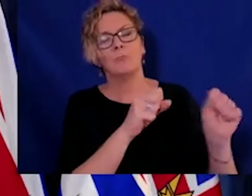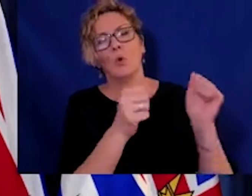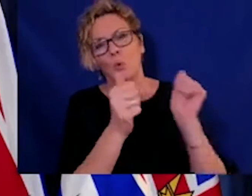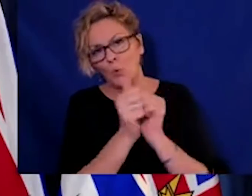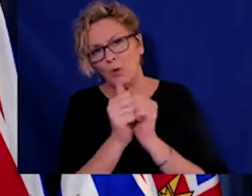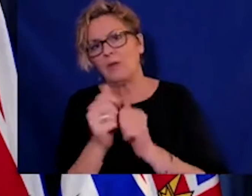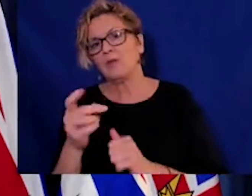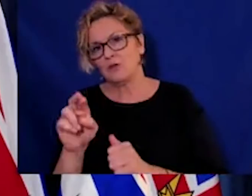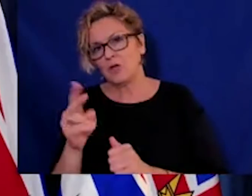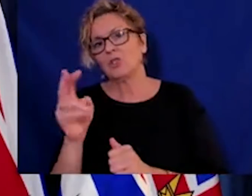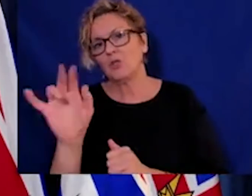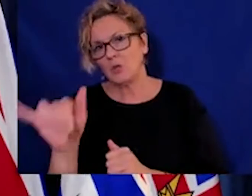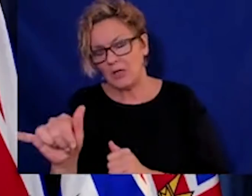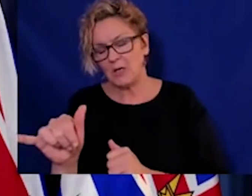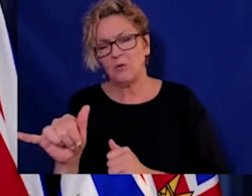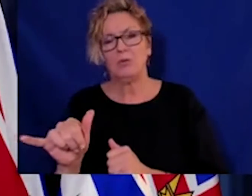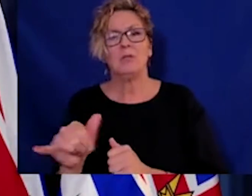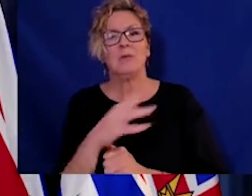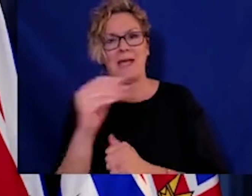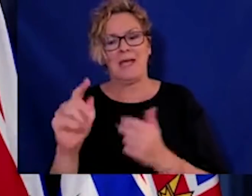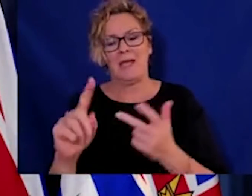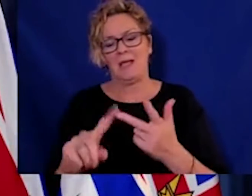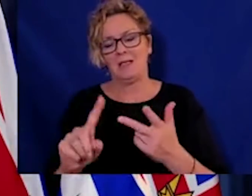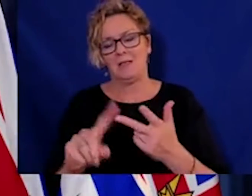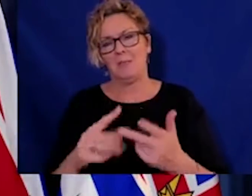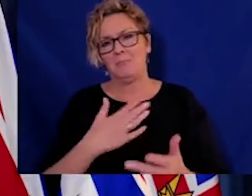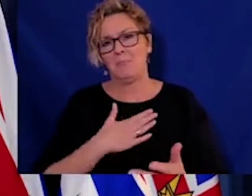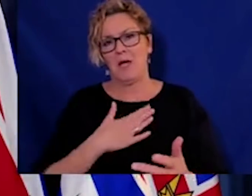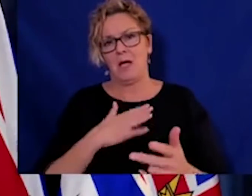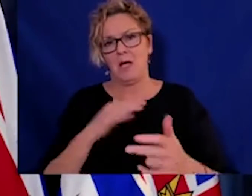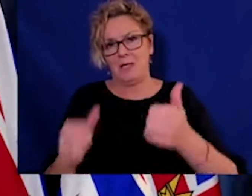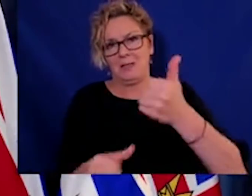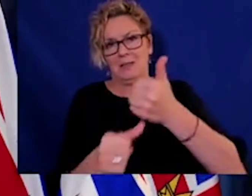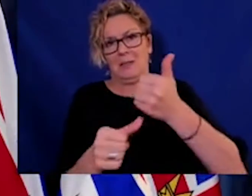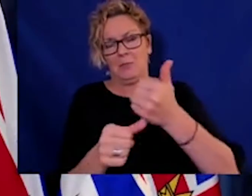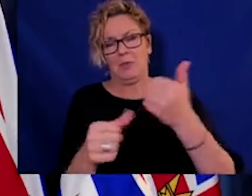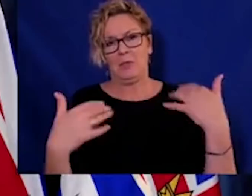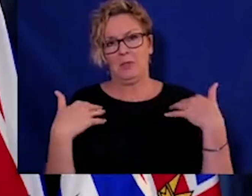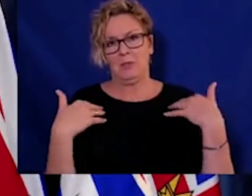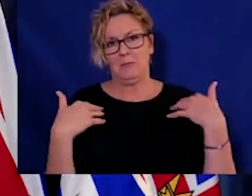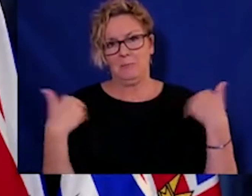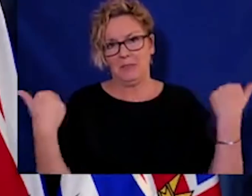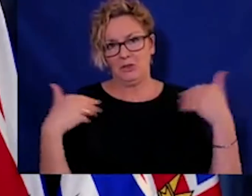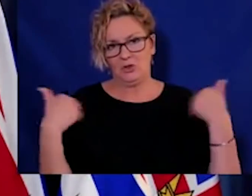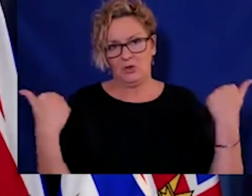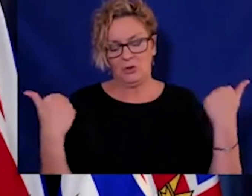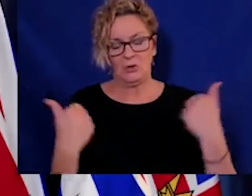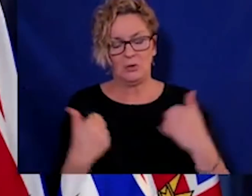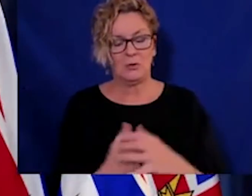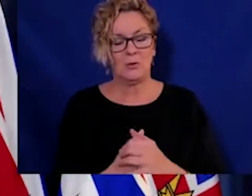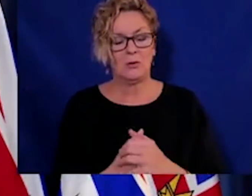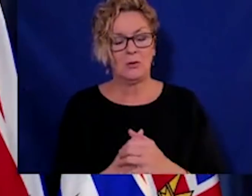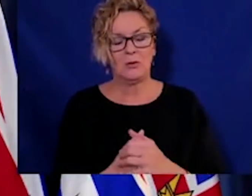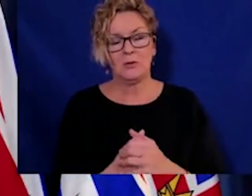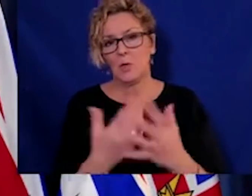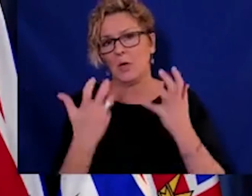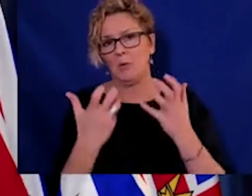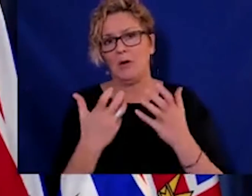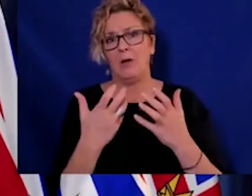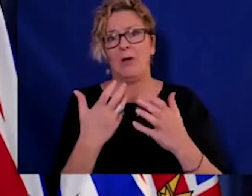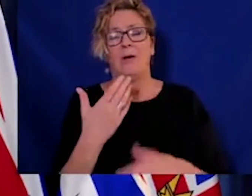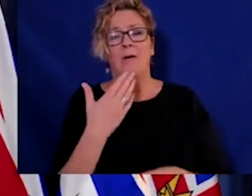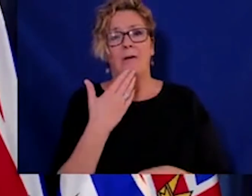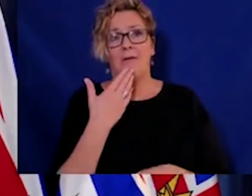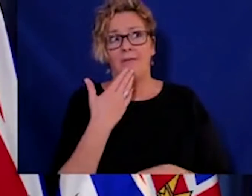deputy minister. In addition to that, all this work in surgeries and the contact tracing and the supports in primary care